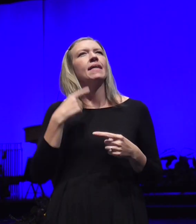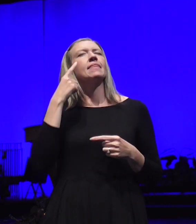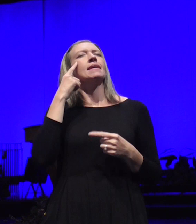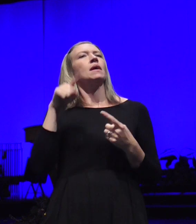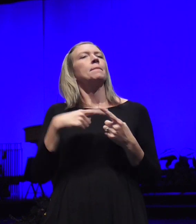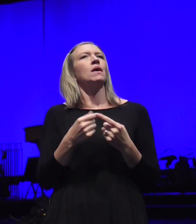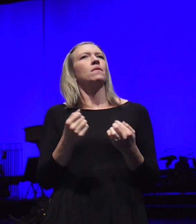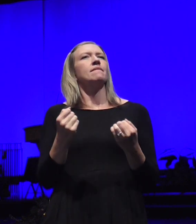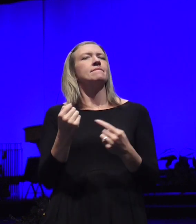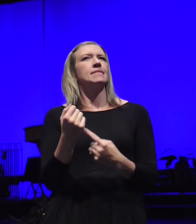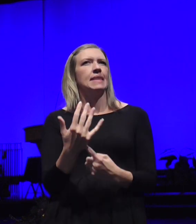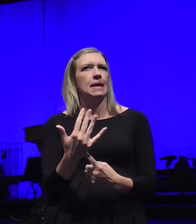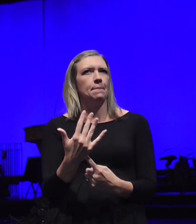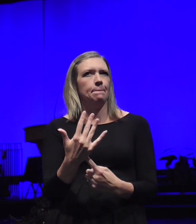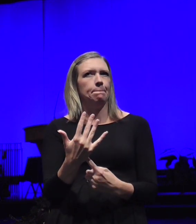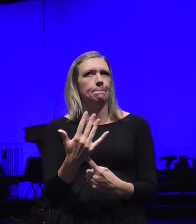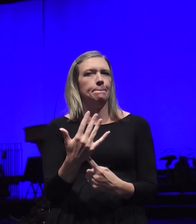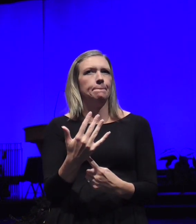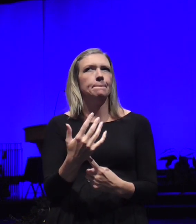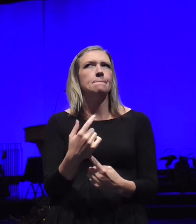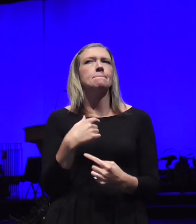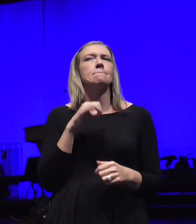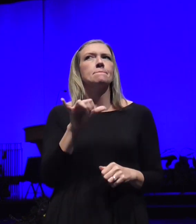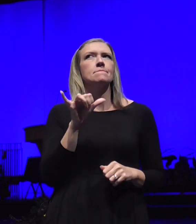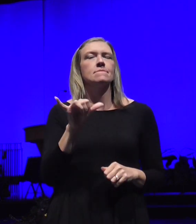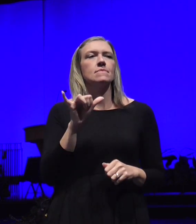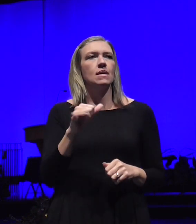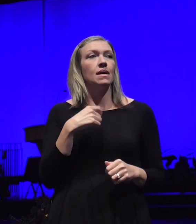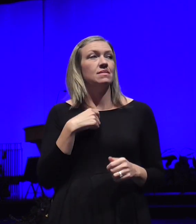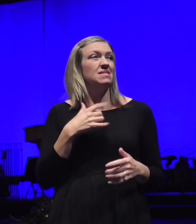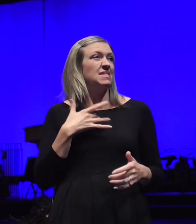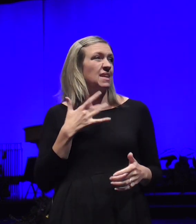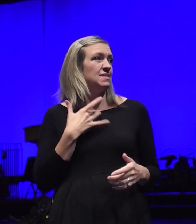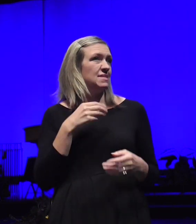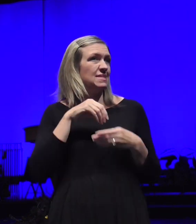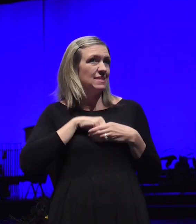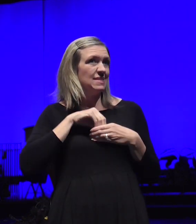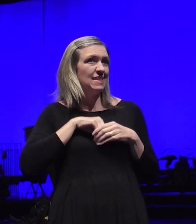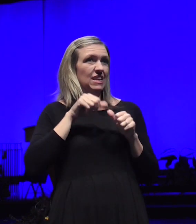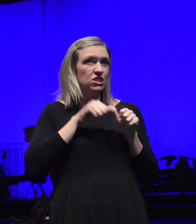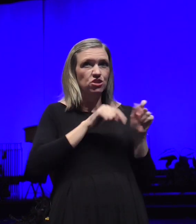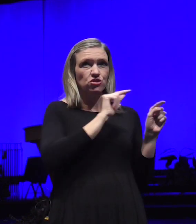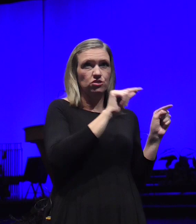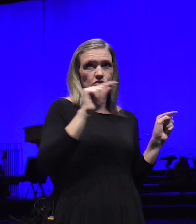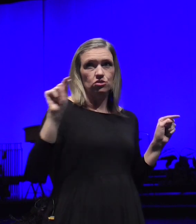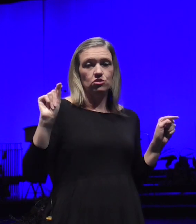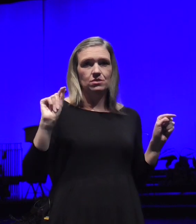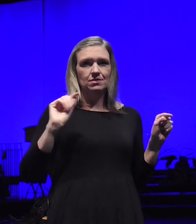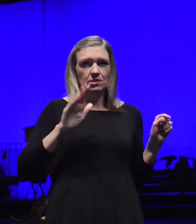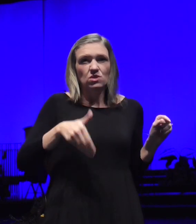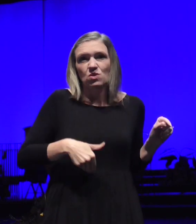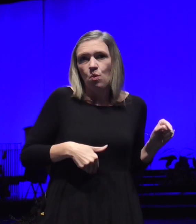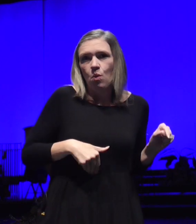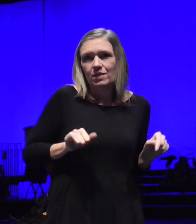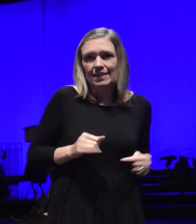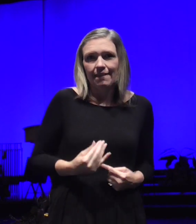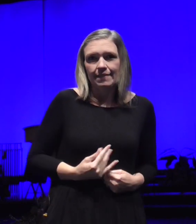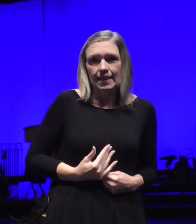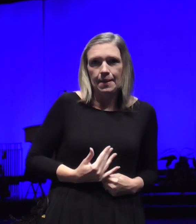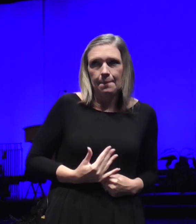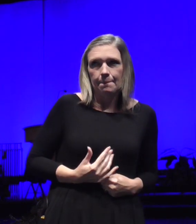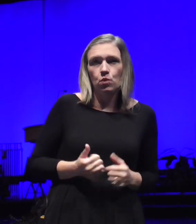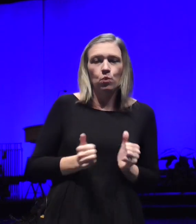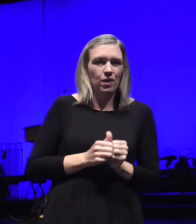that flame, I sense that it lives within each one of us. I sense it's our soul, and it's ours forever.